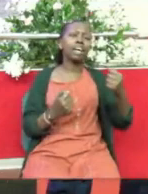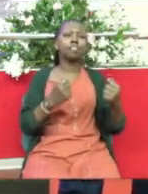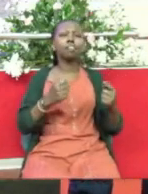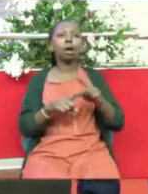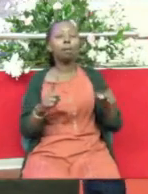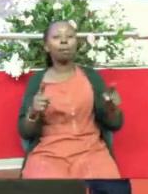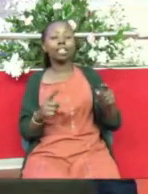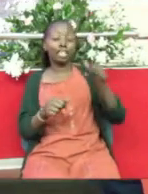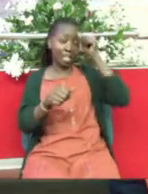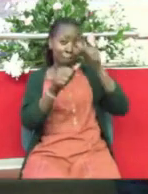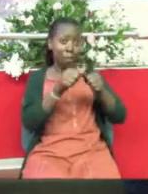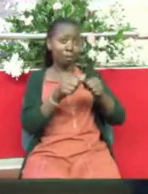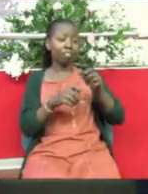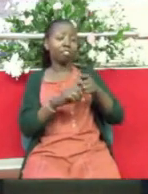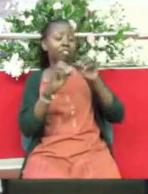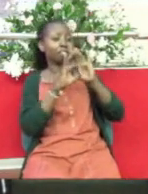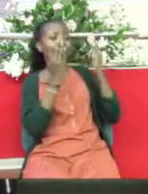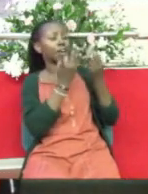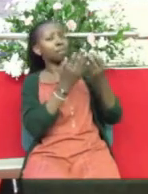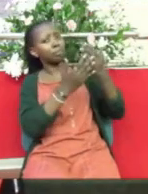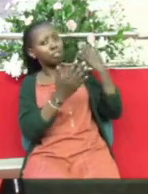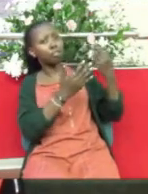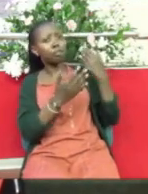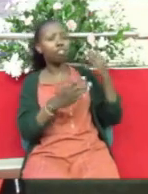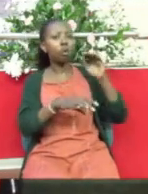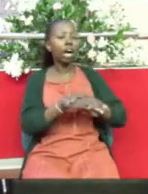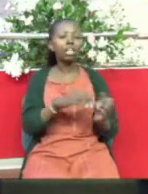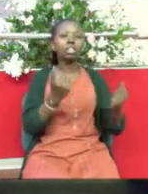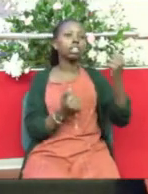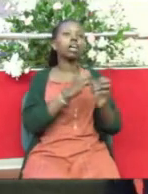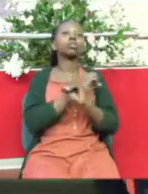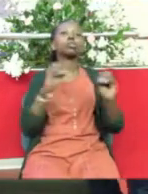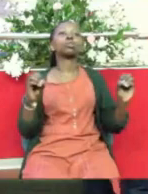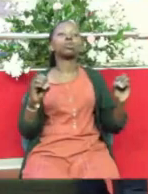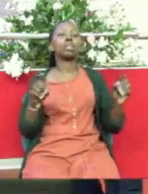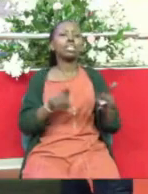itself. Hivyo basi unapoanza kuwaza kwenye mawazo yako kwamba unaweza ukaingia kwenye gari, ukana